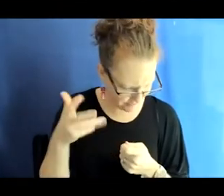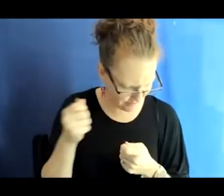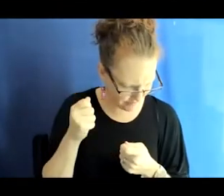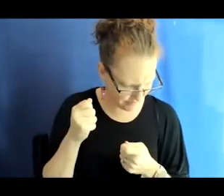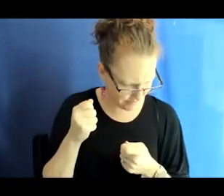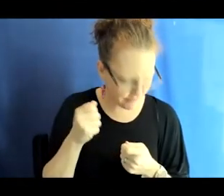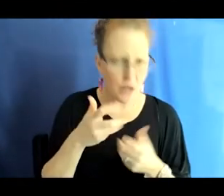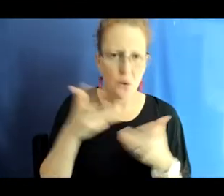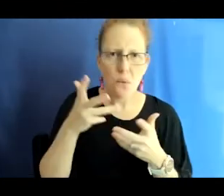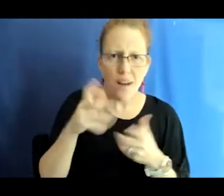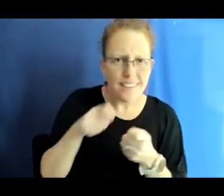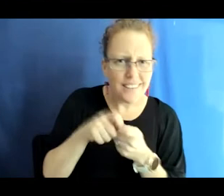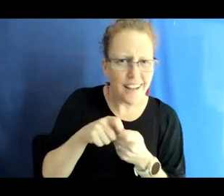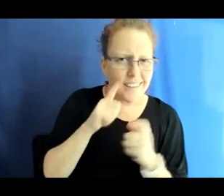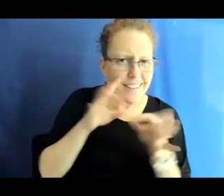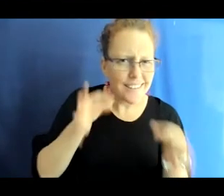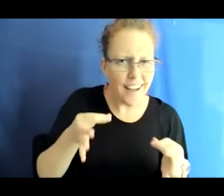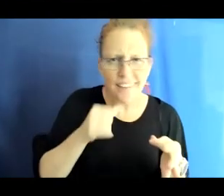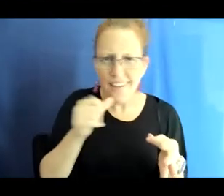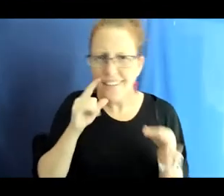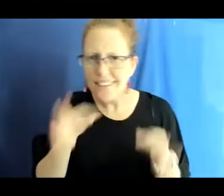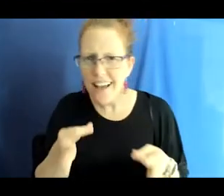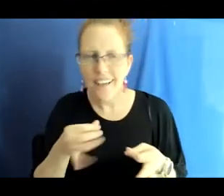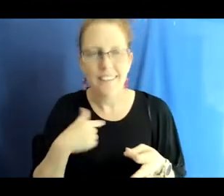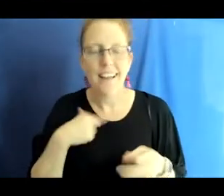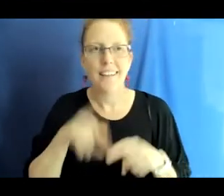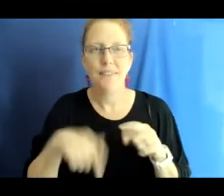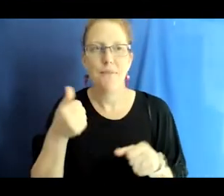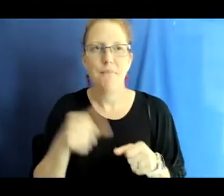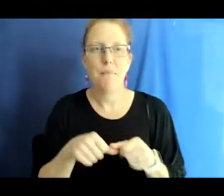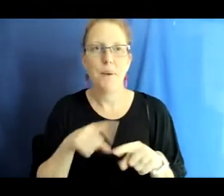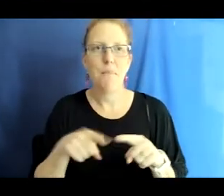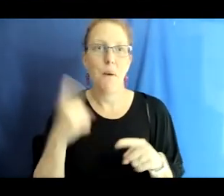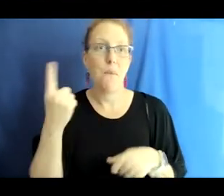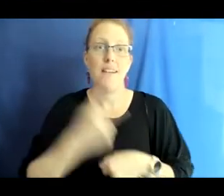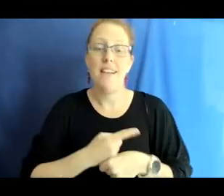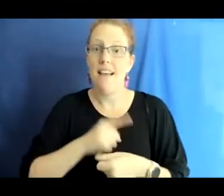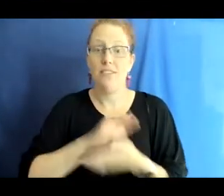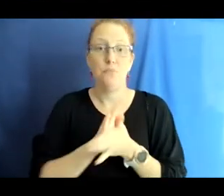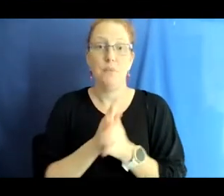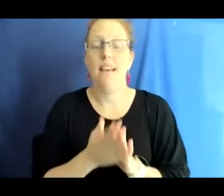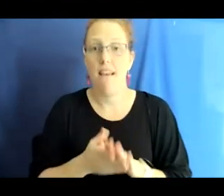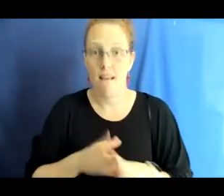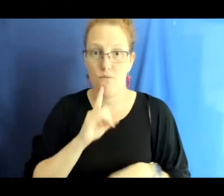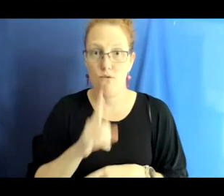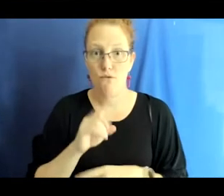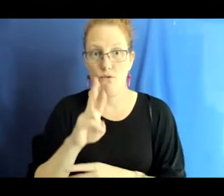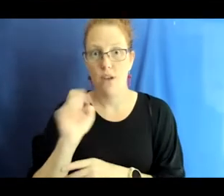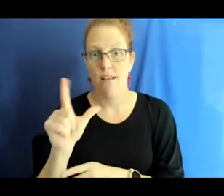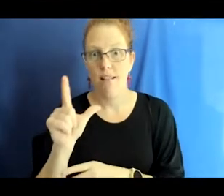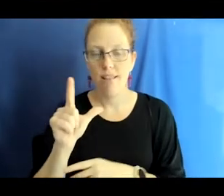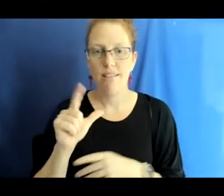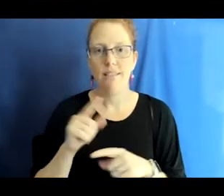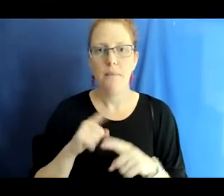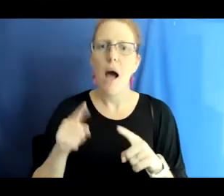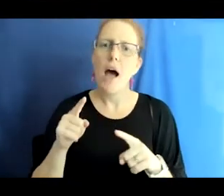deciding factor or what it was that made us do it right then, but it's been something we've been talking about for